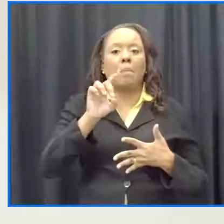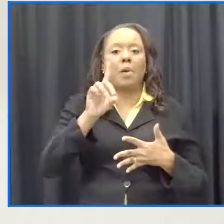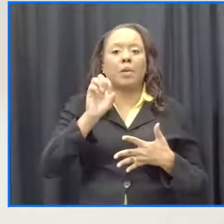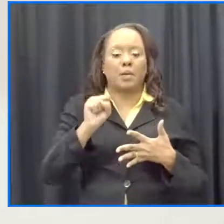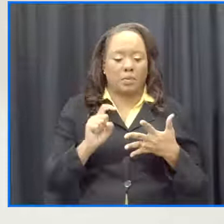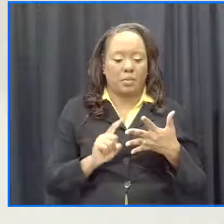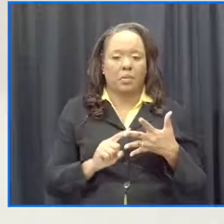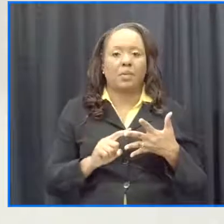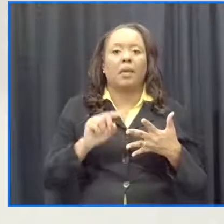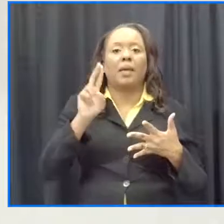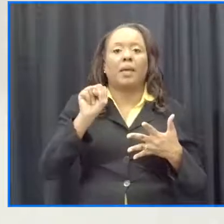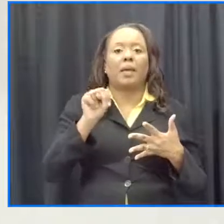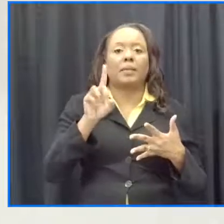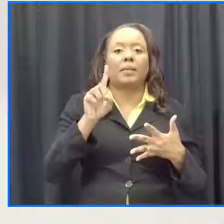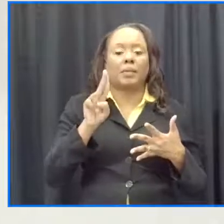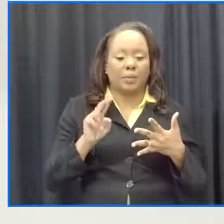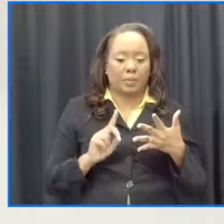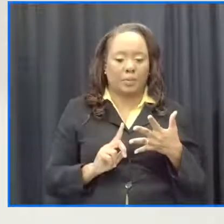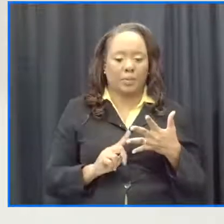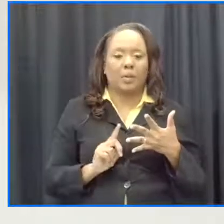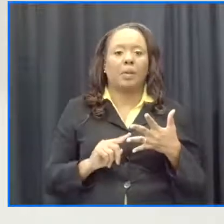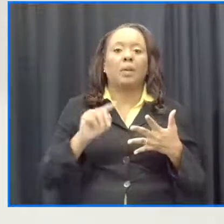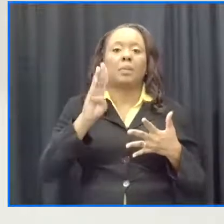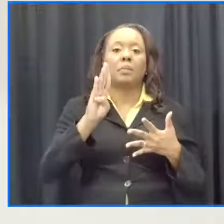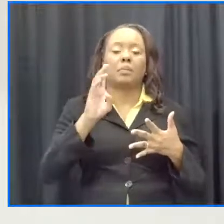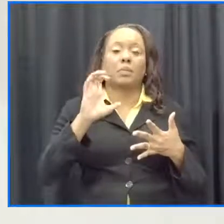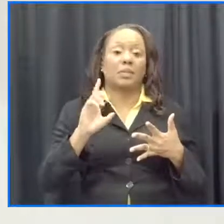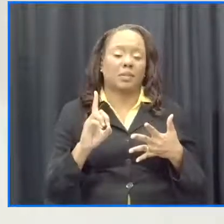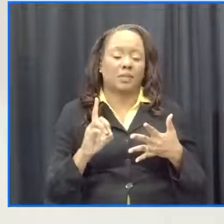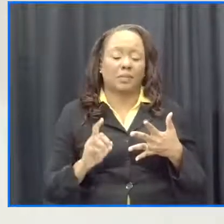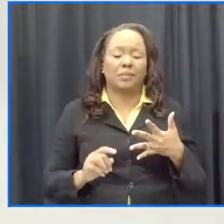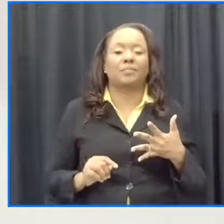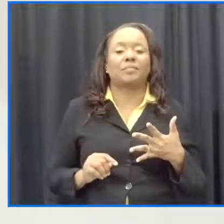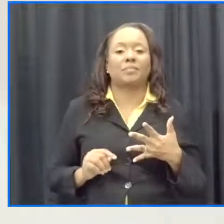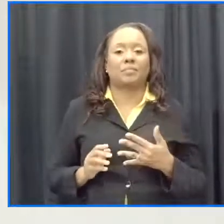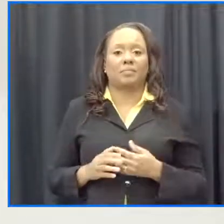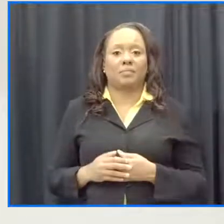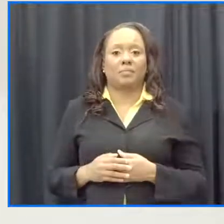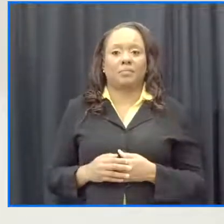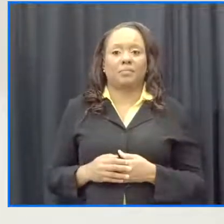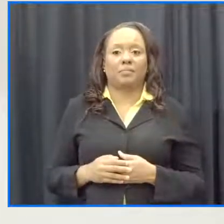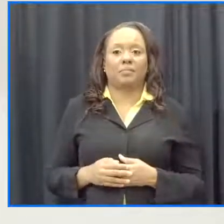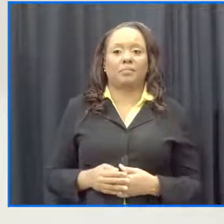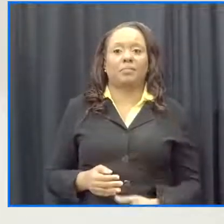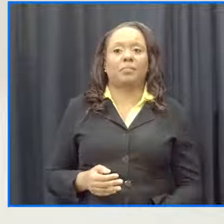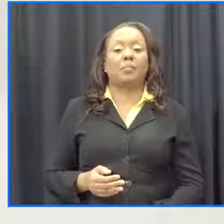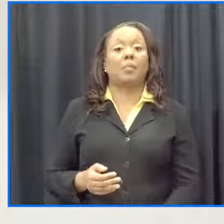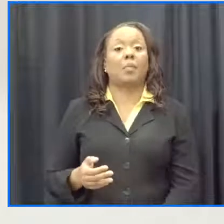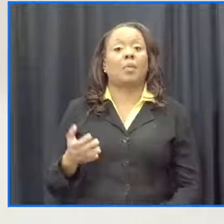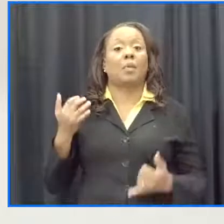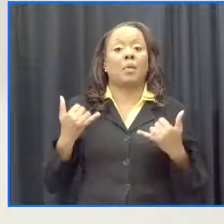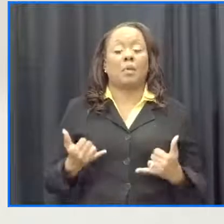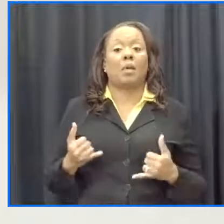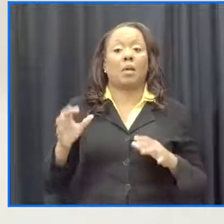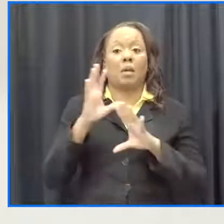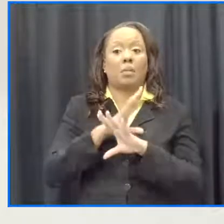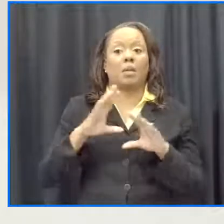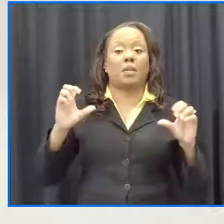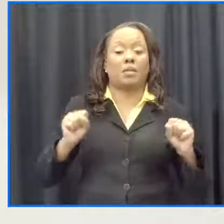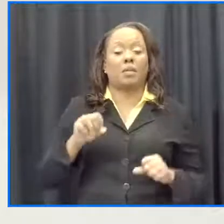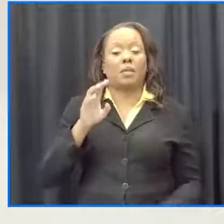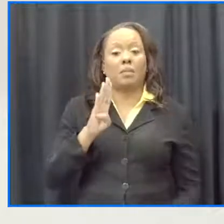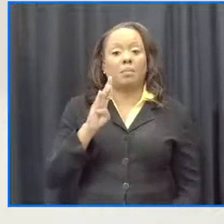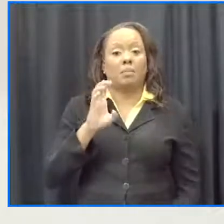PARDOS, the National Disabilities Unit, and the Barbados Council for the Disabled. She is currently serving as the